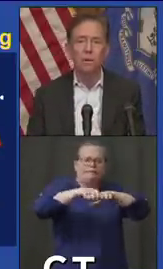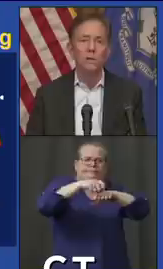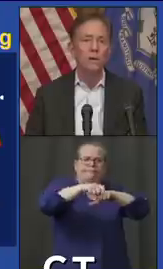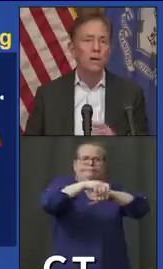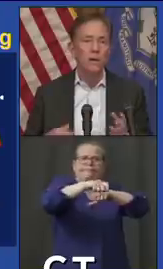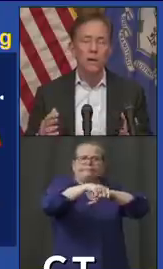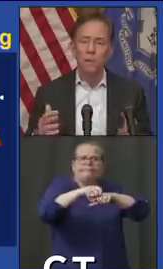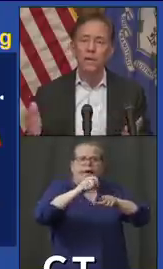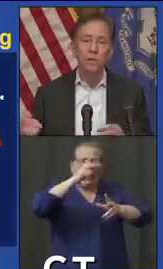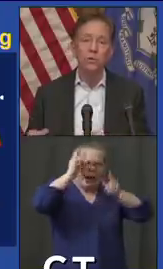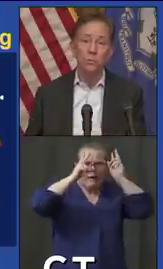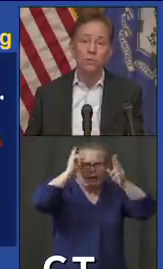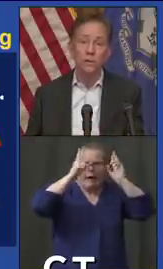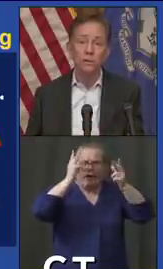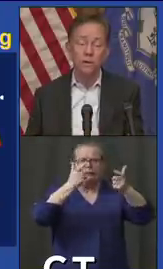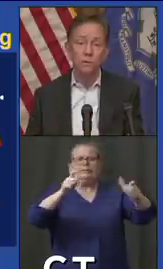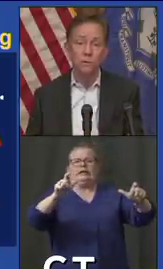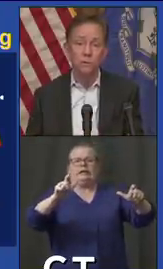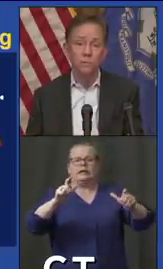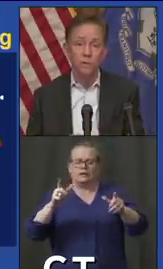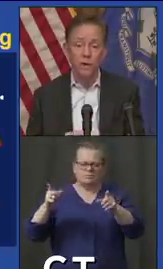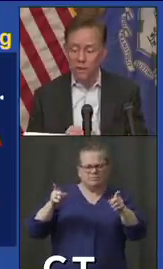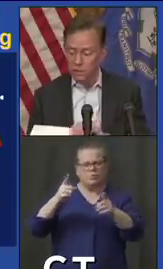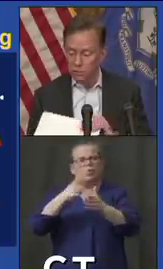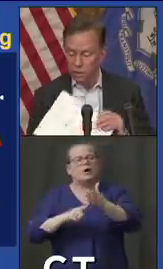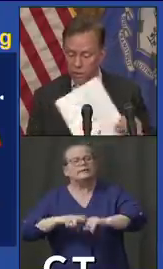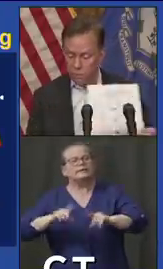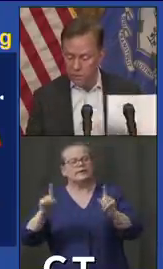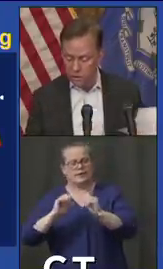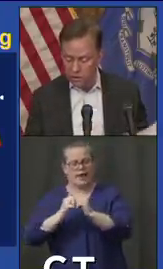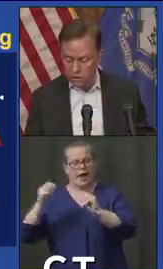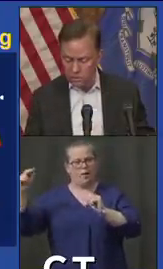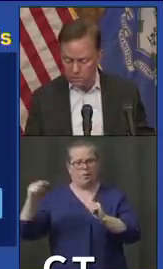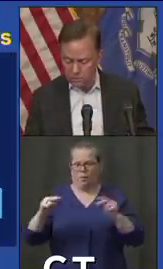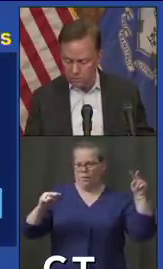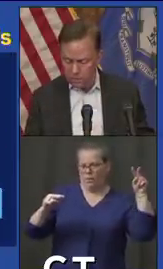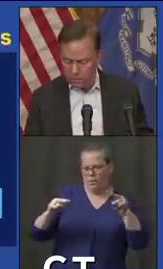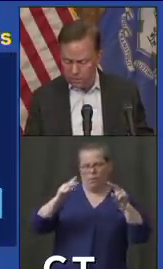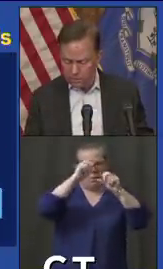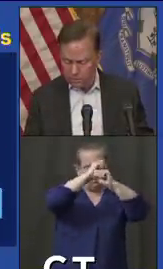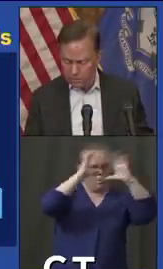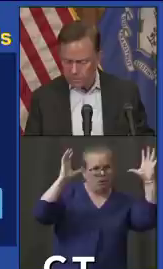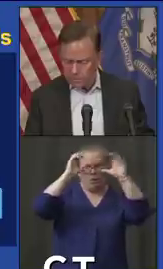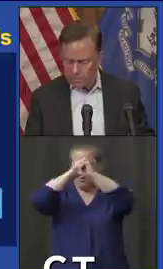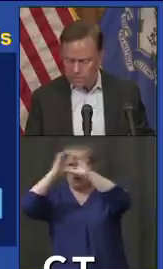up with, an amazing group of individuals from science as well as business.